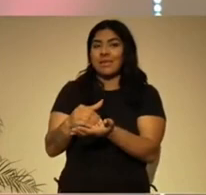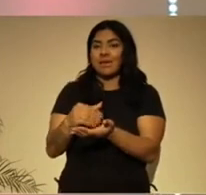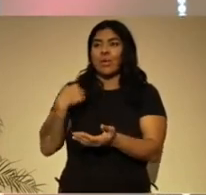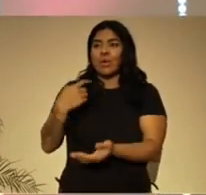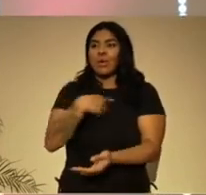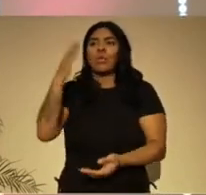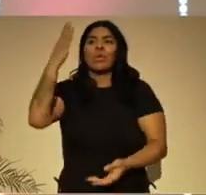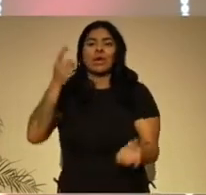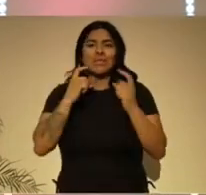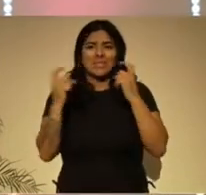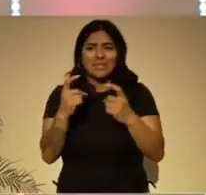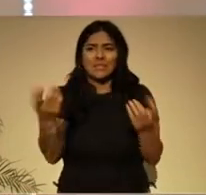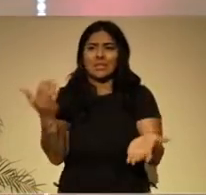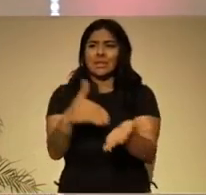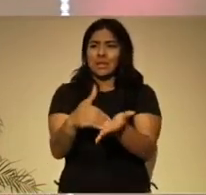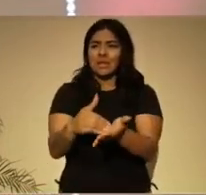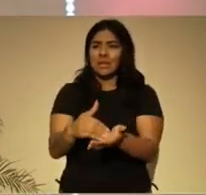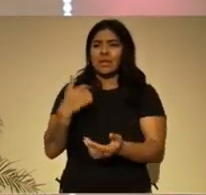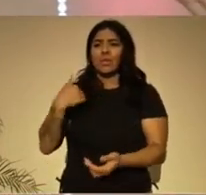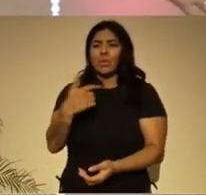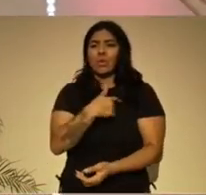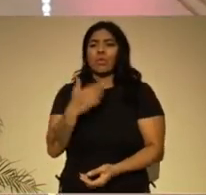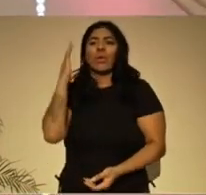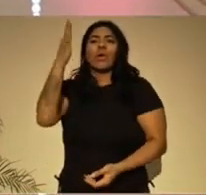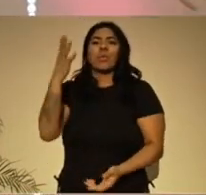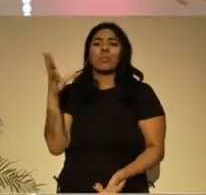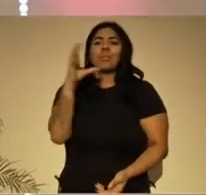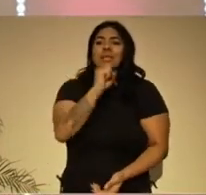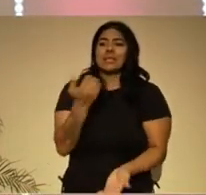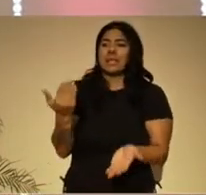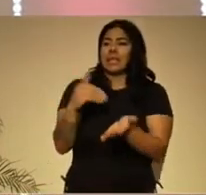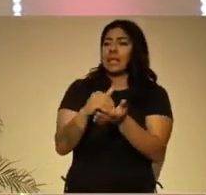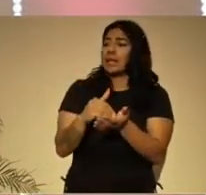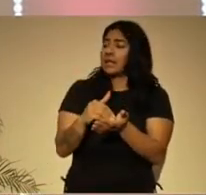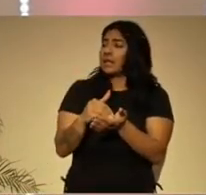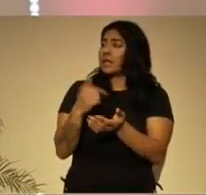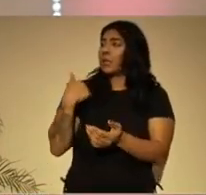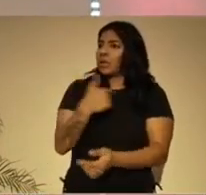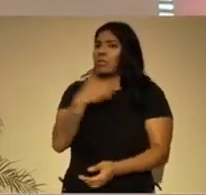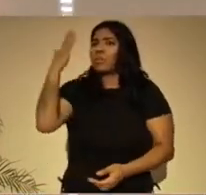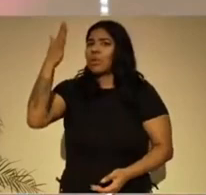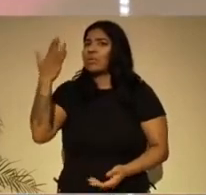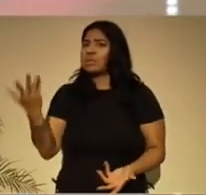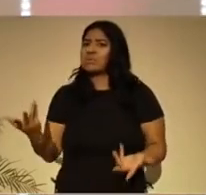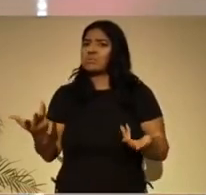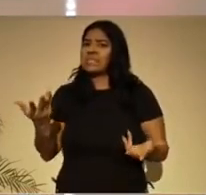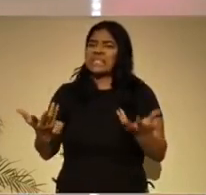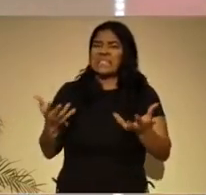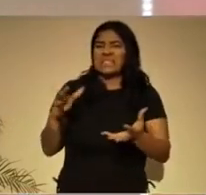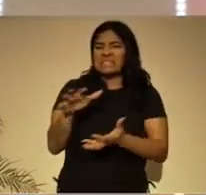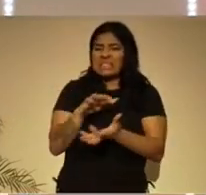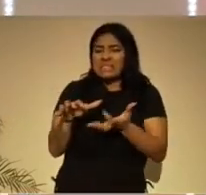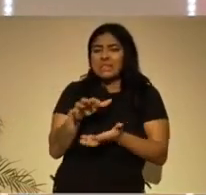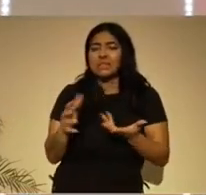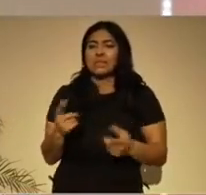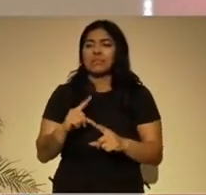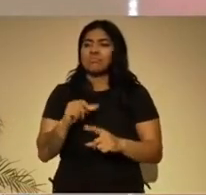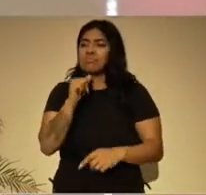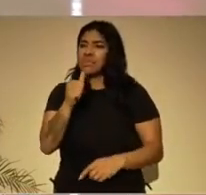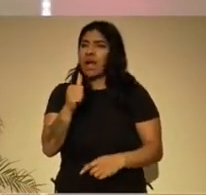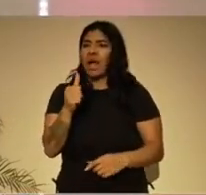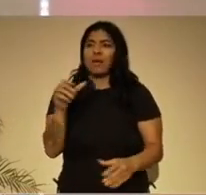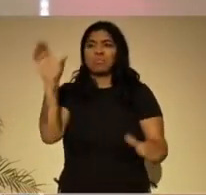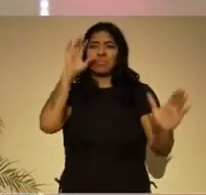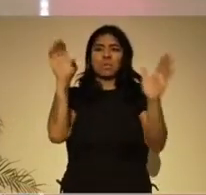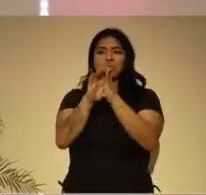will sin again. We will miss it again. We will be a little bit messy sometimes. It's not going to be